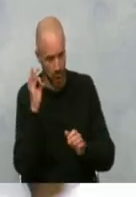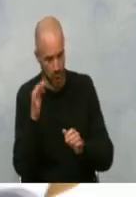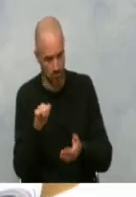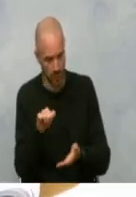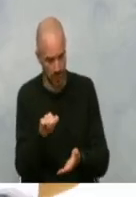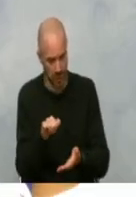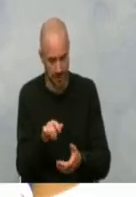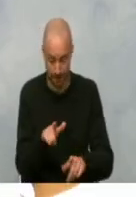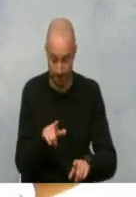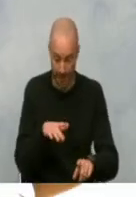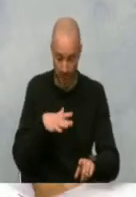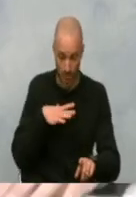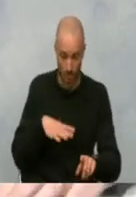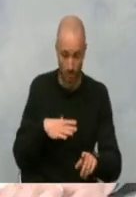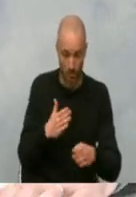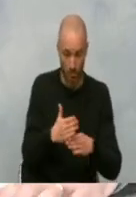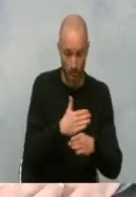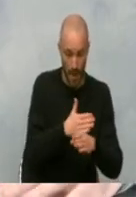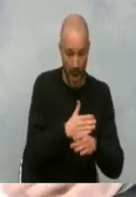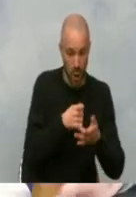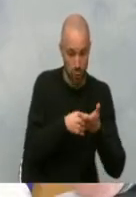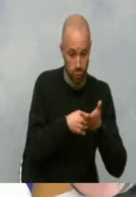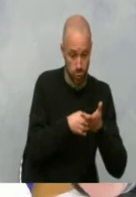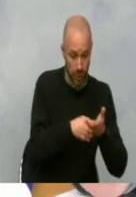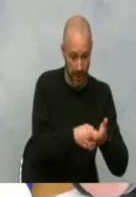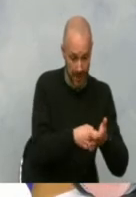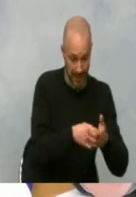back to the recommendations within the paper,